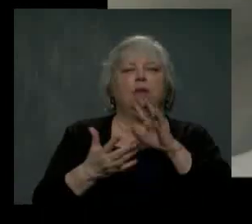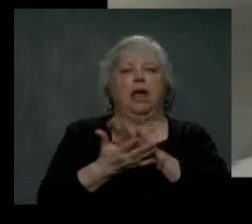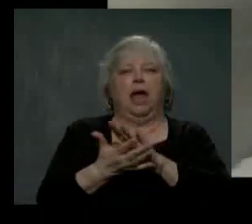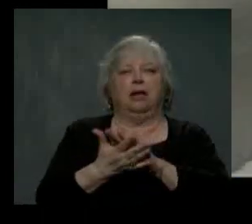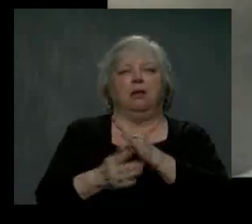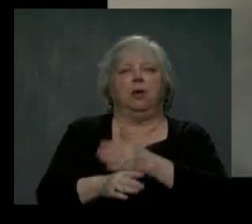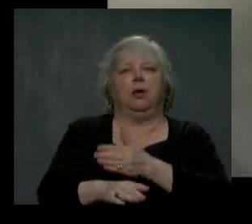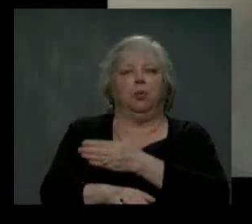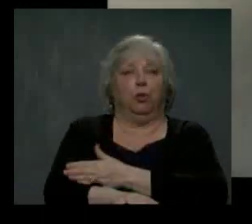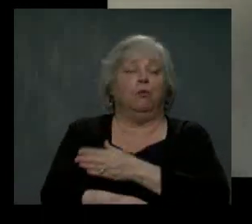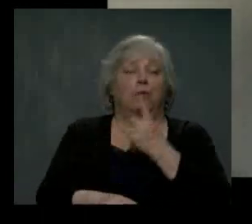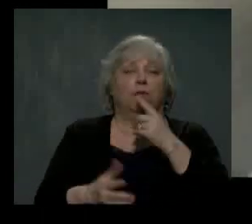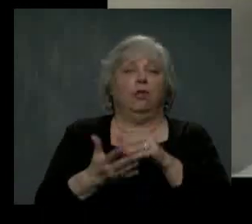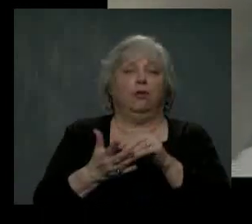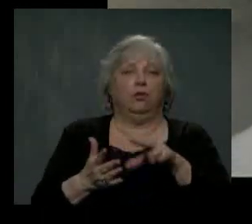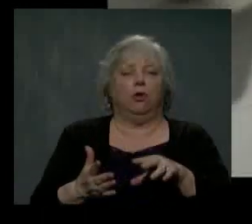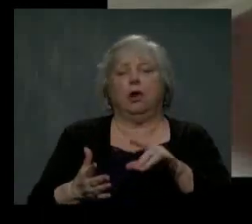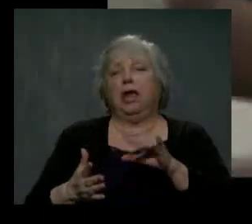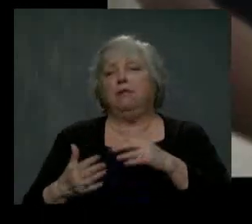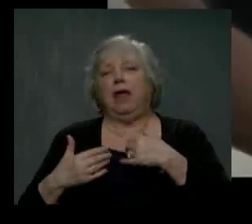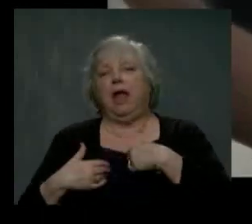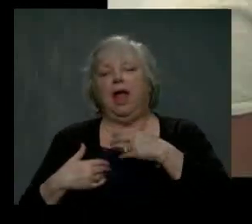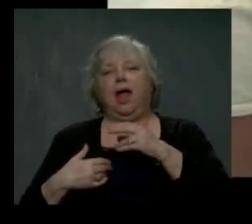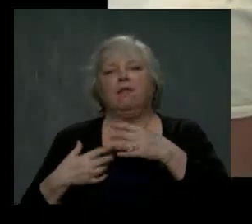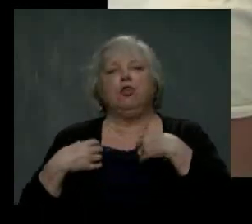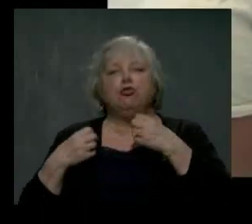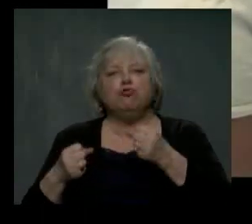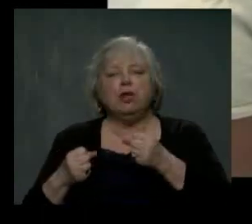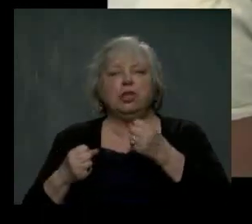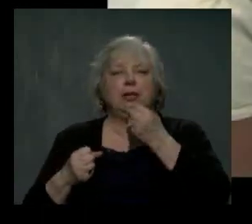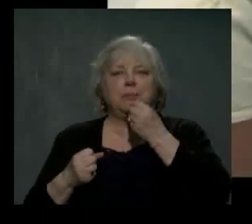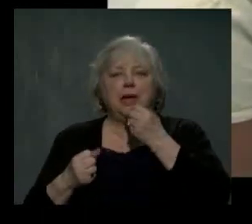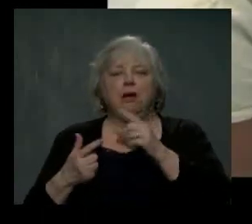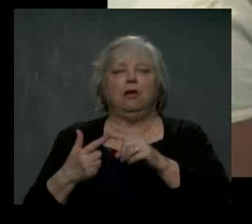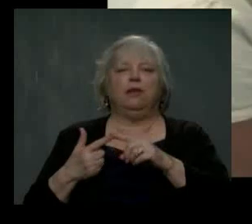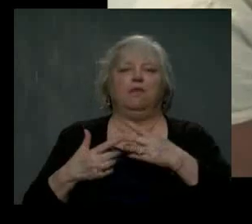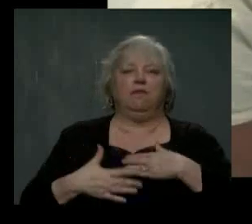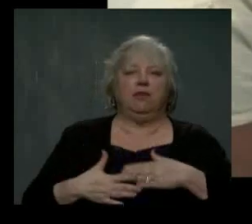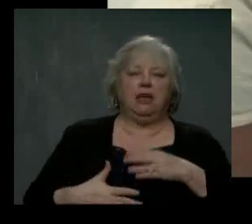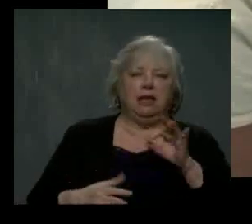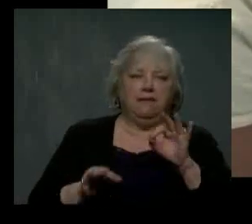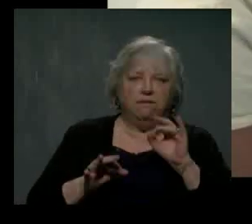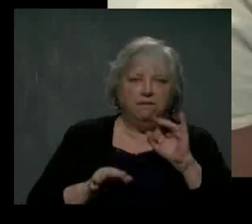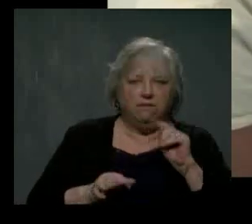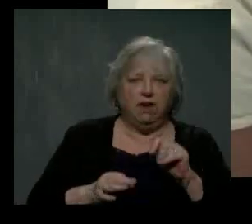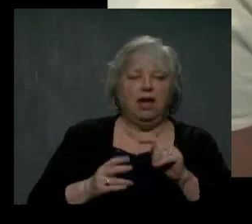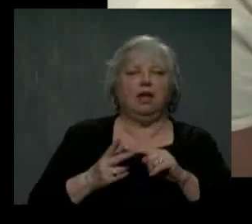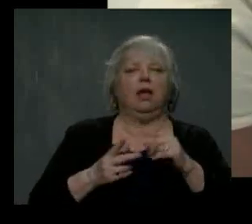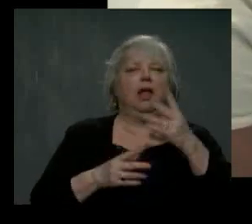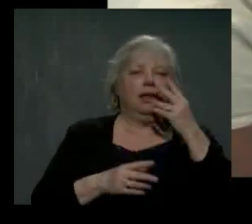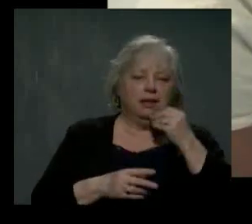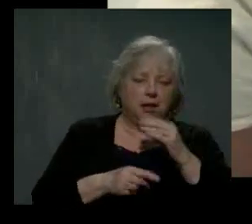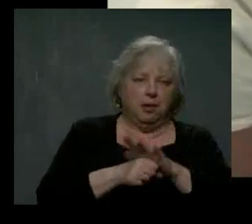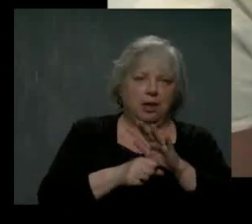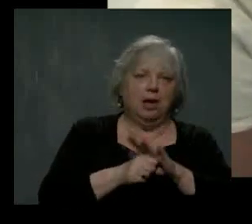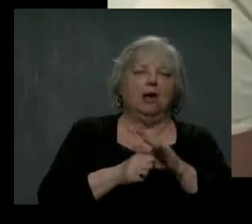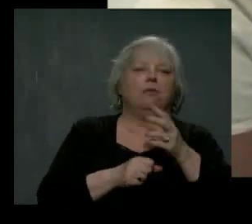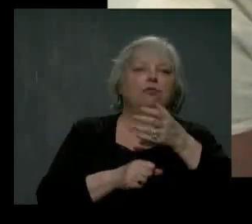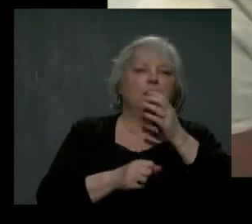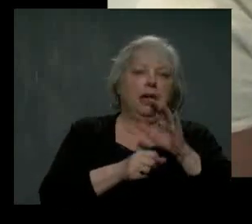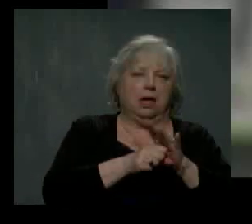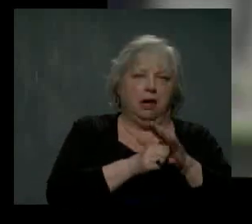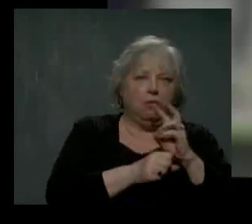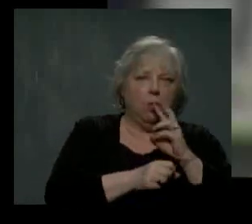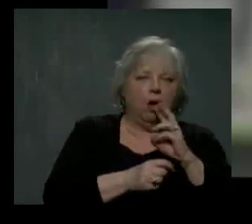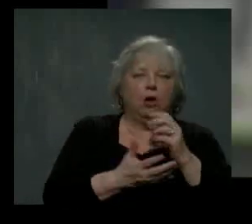students. Because if they have nutritious meals, they are physically fit, getting proper rest, drinking the amount of water that they need,